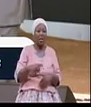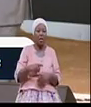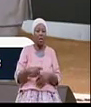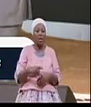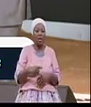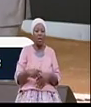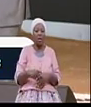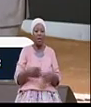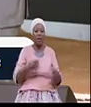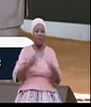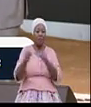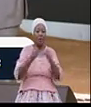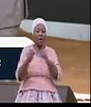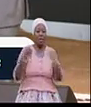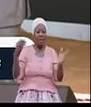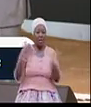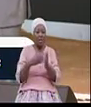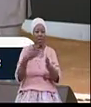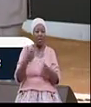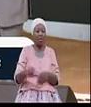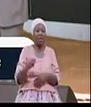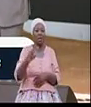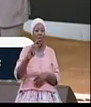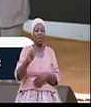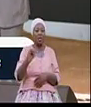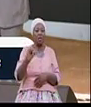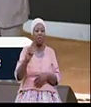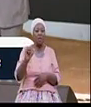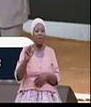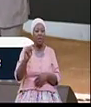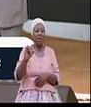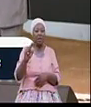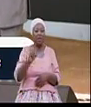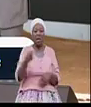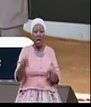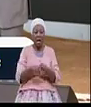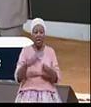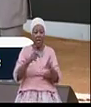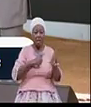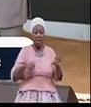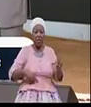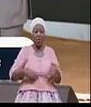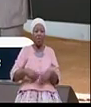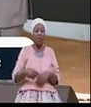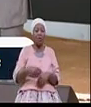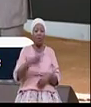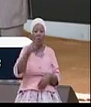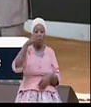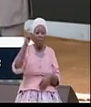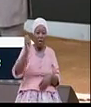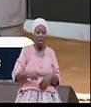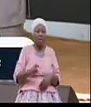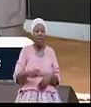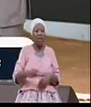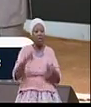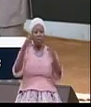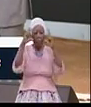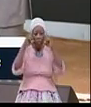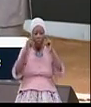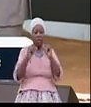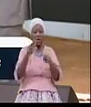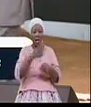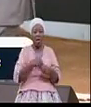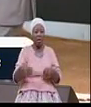watched against the Midianites as the Lord commanded Moses, and they